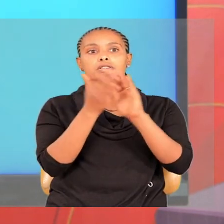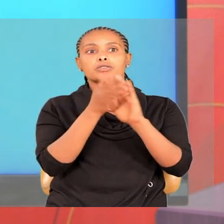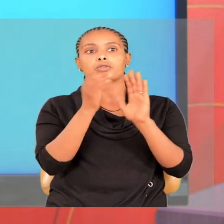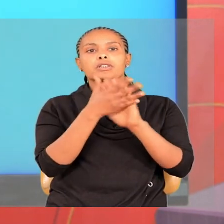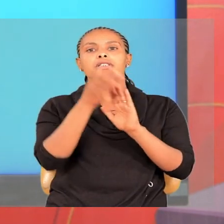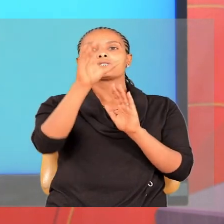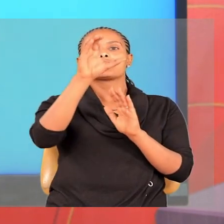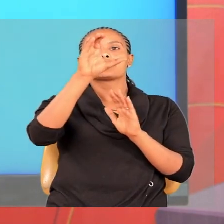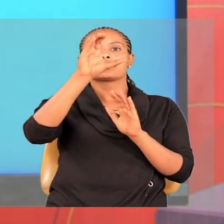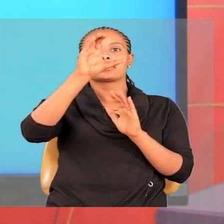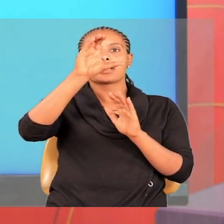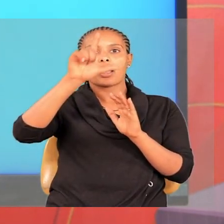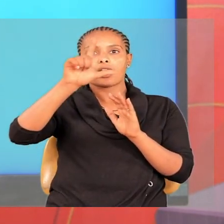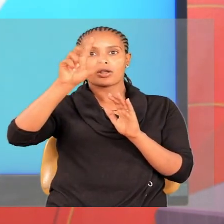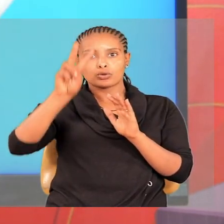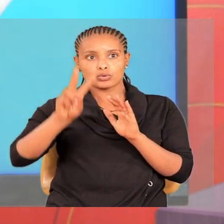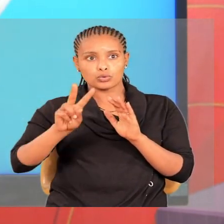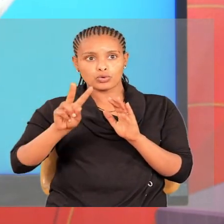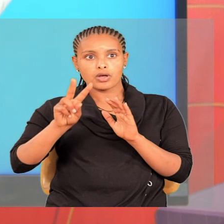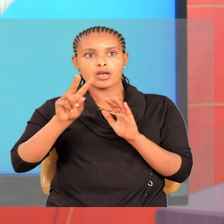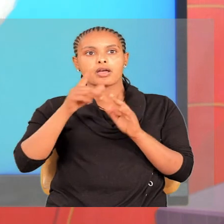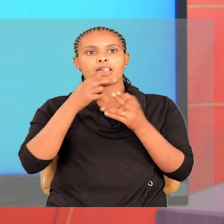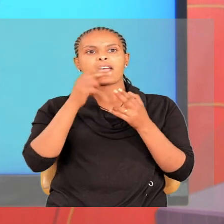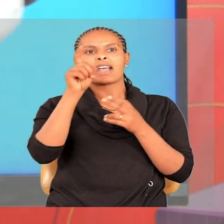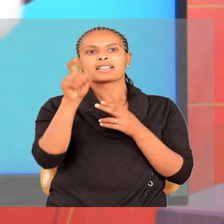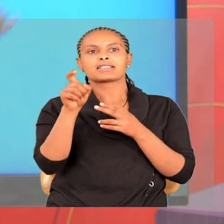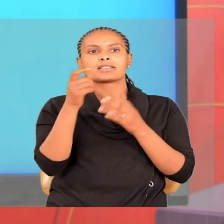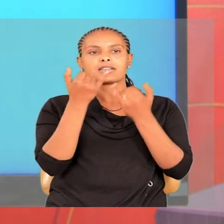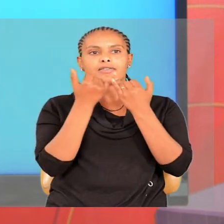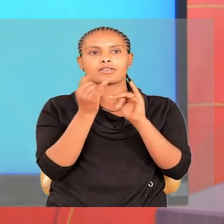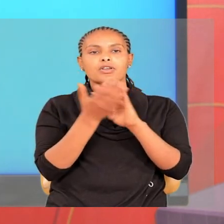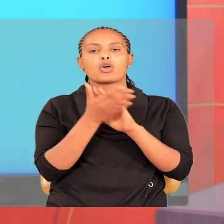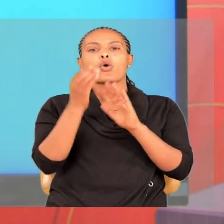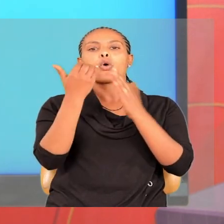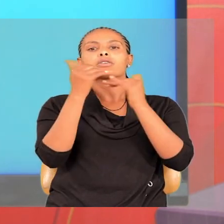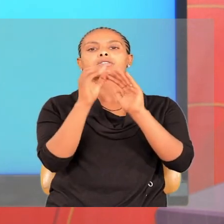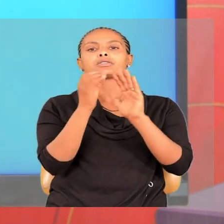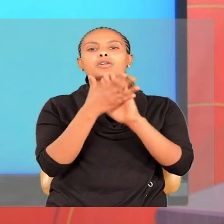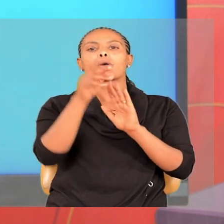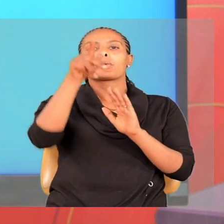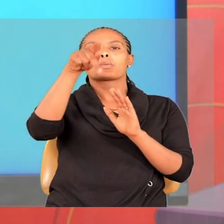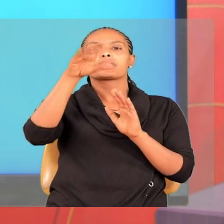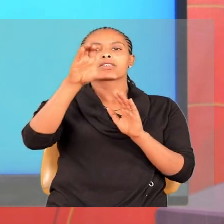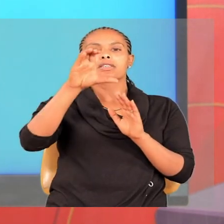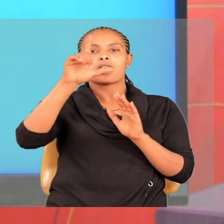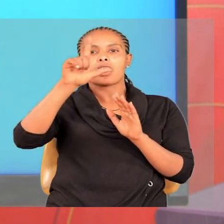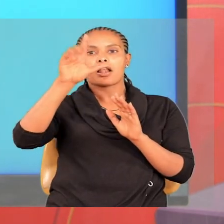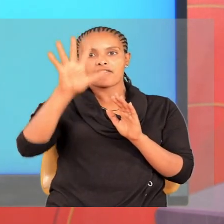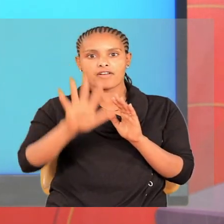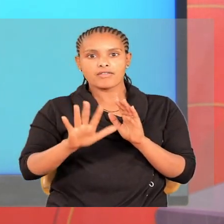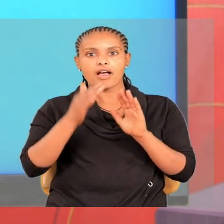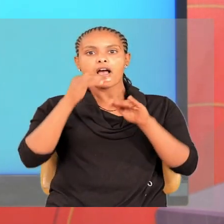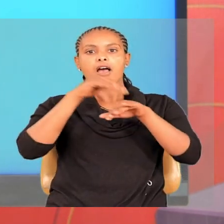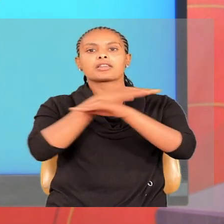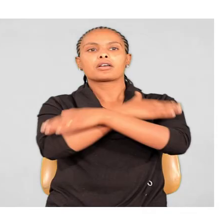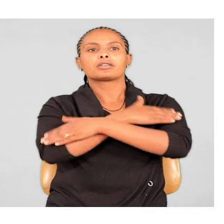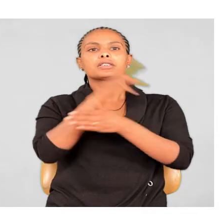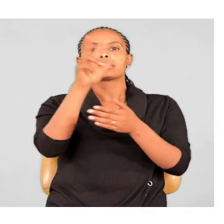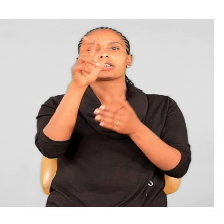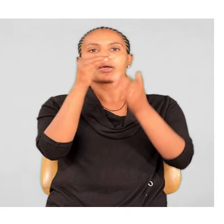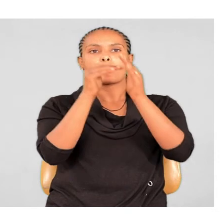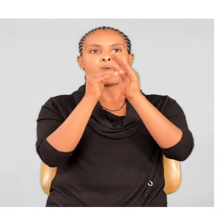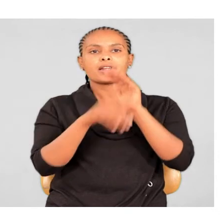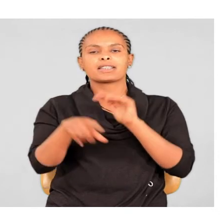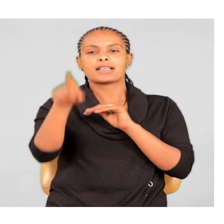of Cl2 at equilibrium is also x divided by concentration of PCl5 at equilibrium is 3